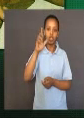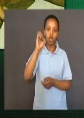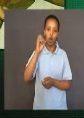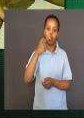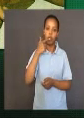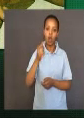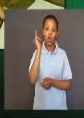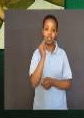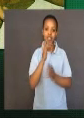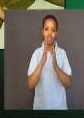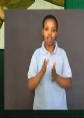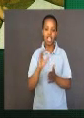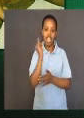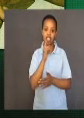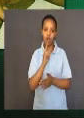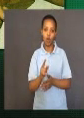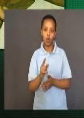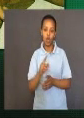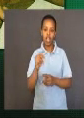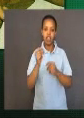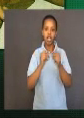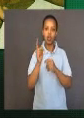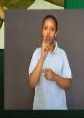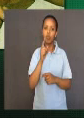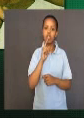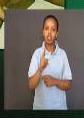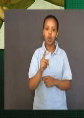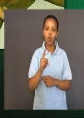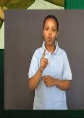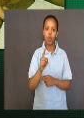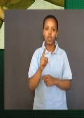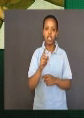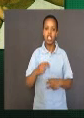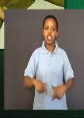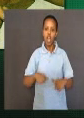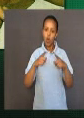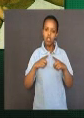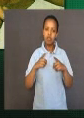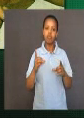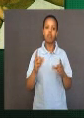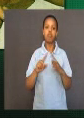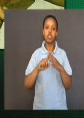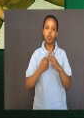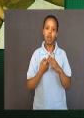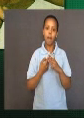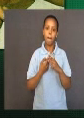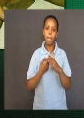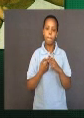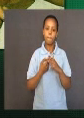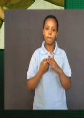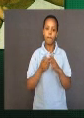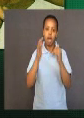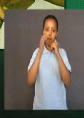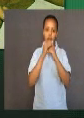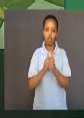throughout history thought that the beginning of life was due to the work of